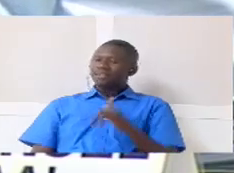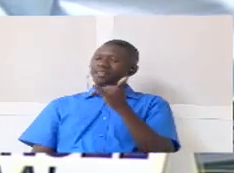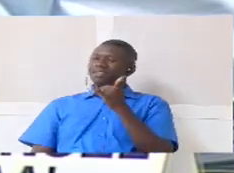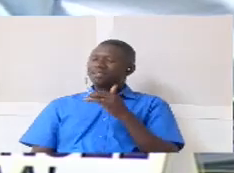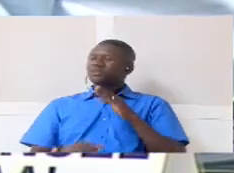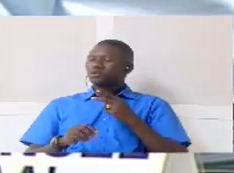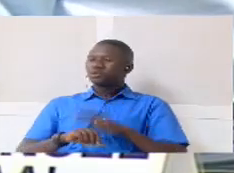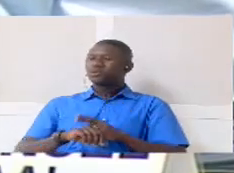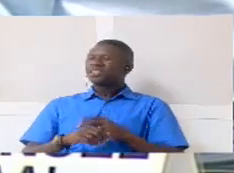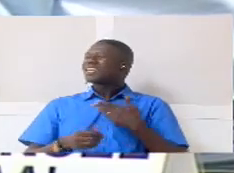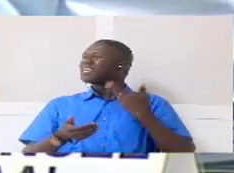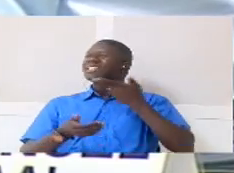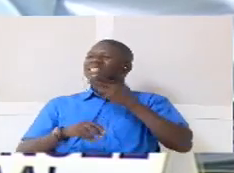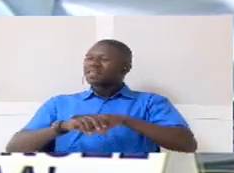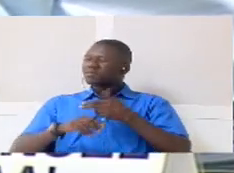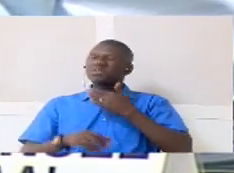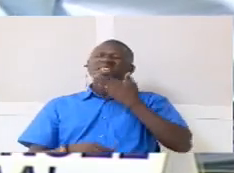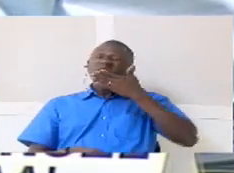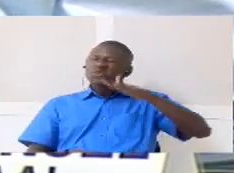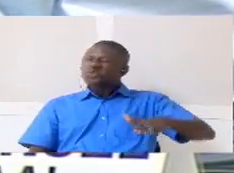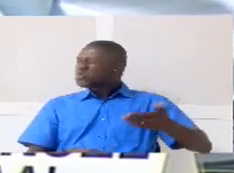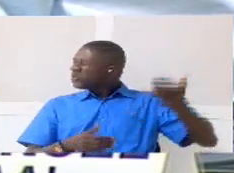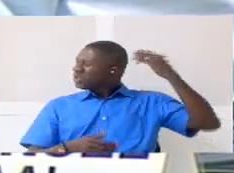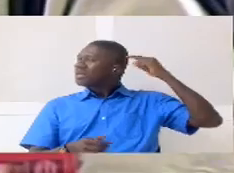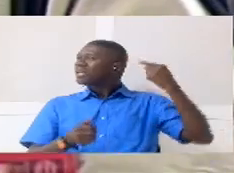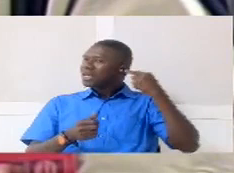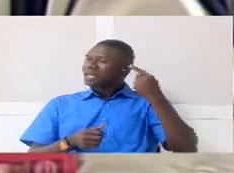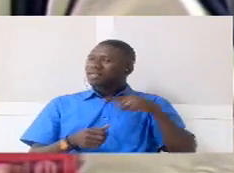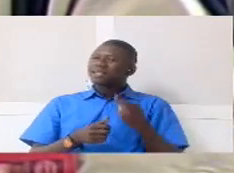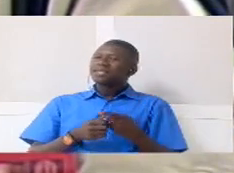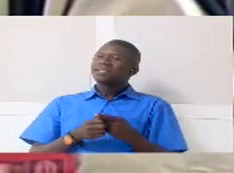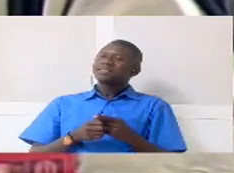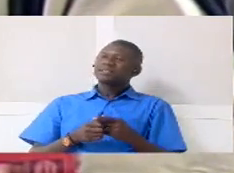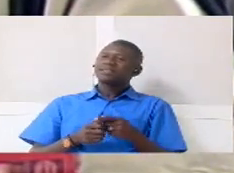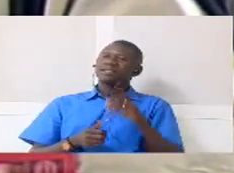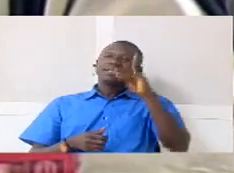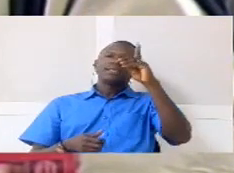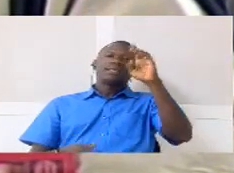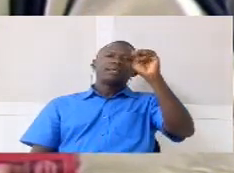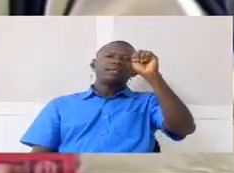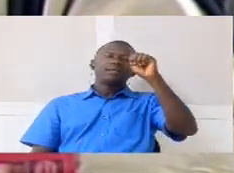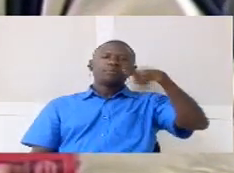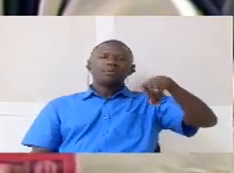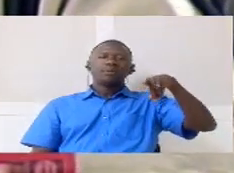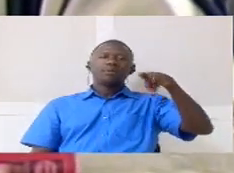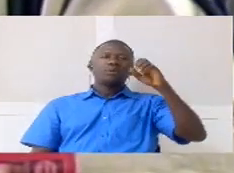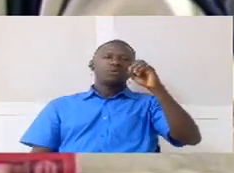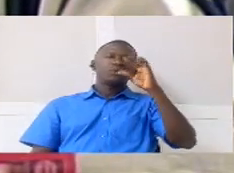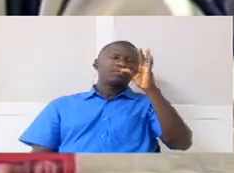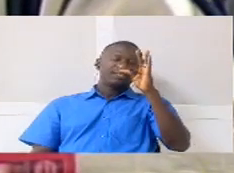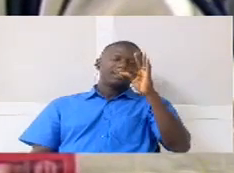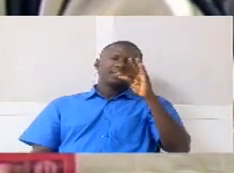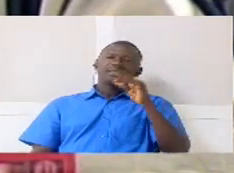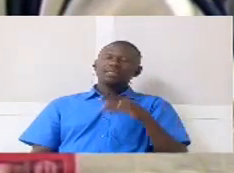a slogan at the prison, education no matter. Ninima nkao sando mwele nung, education no matter, o kakofono depo